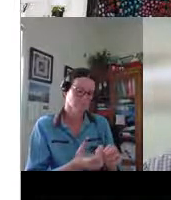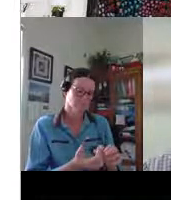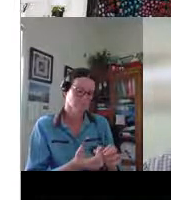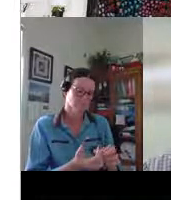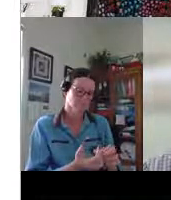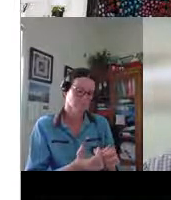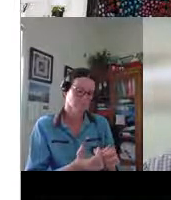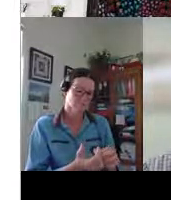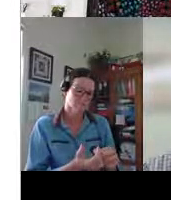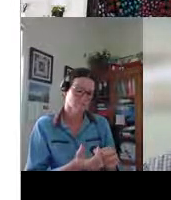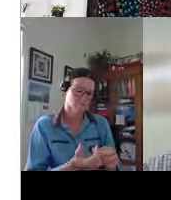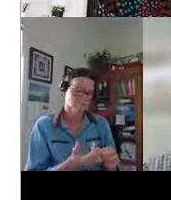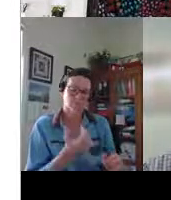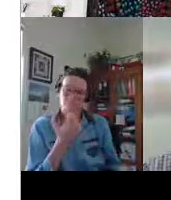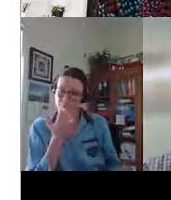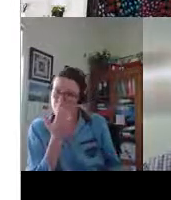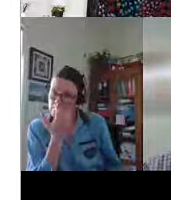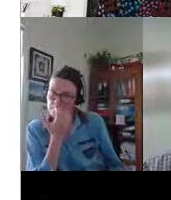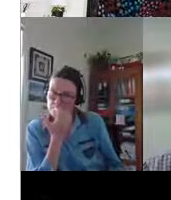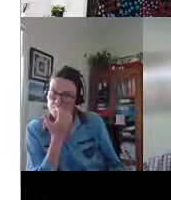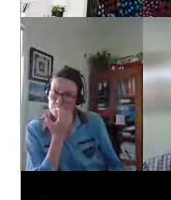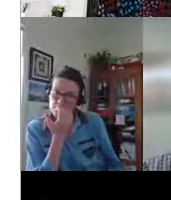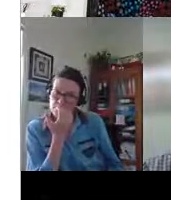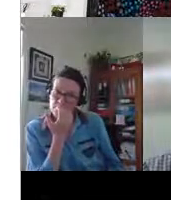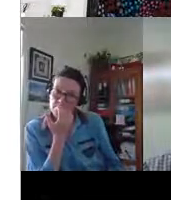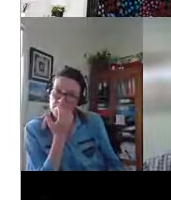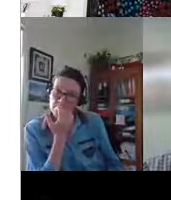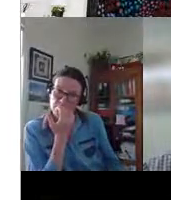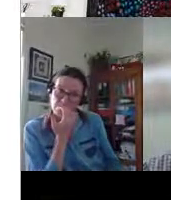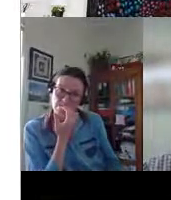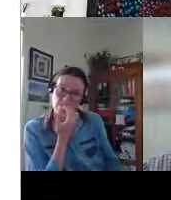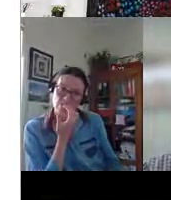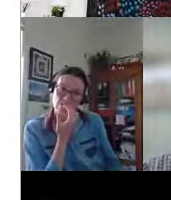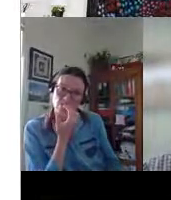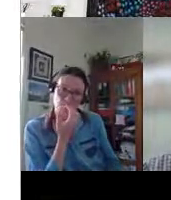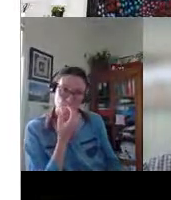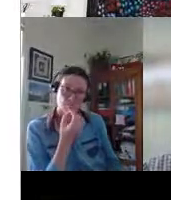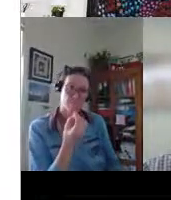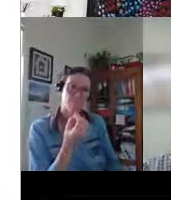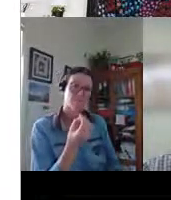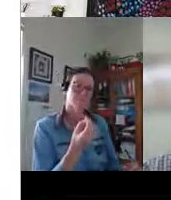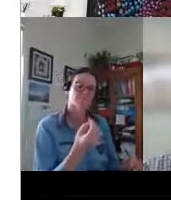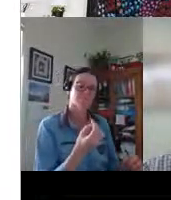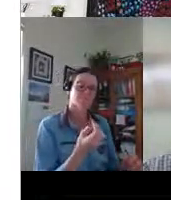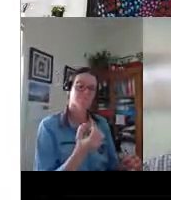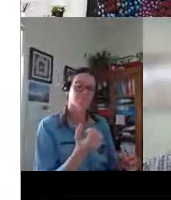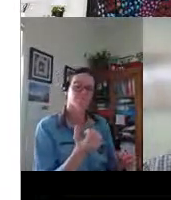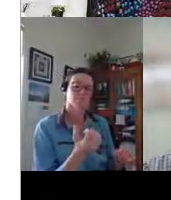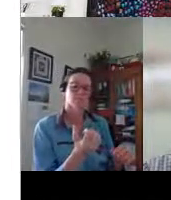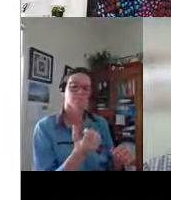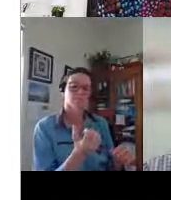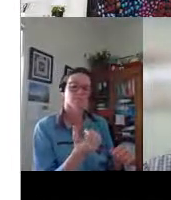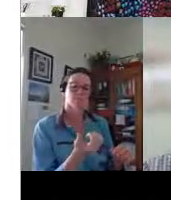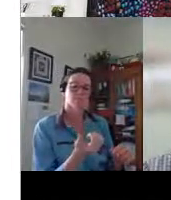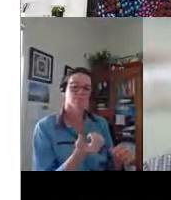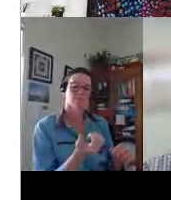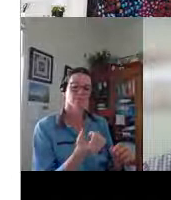will be paying 300. It's like, man, if you can just give me 300, that'll save me paying 450. Great, you know. So you